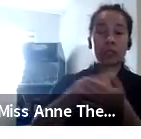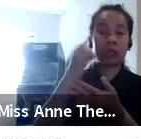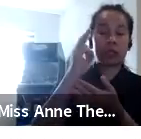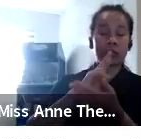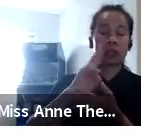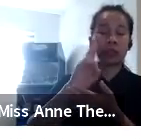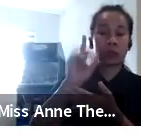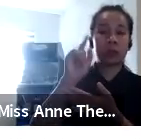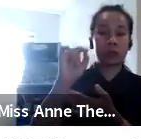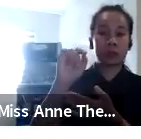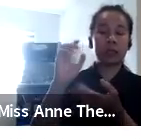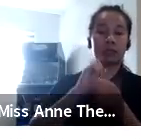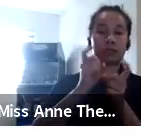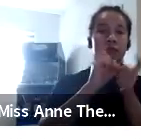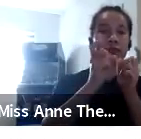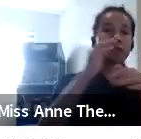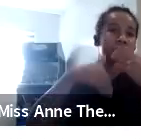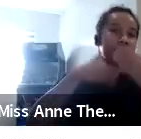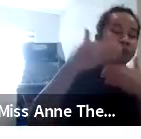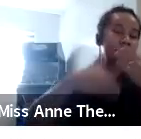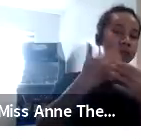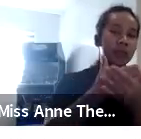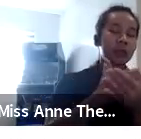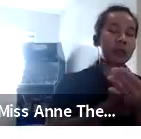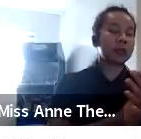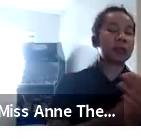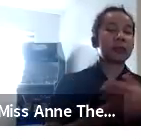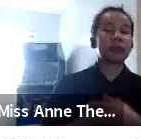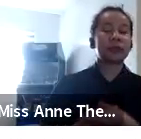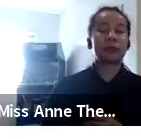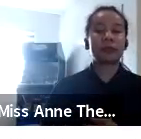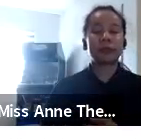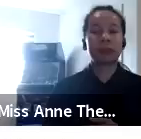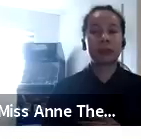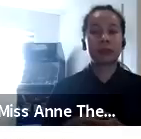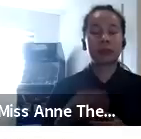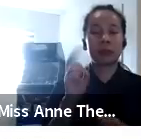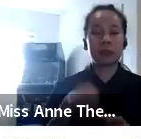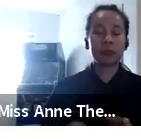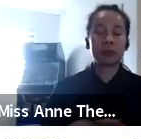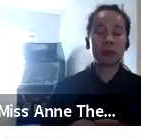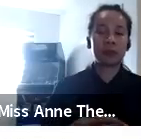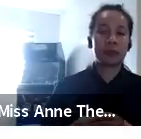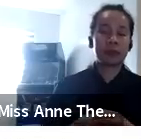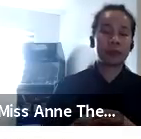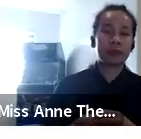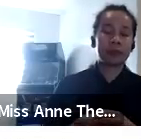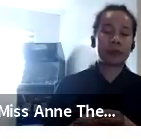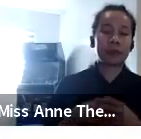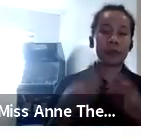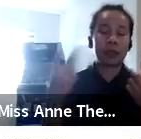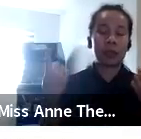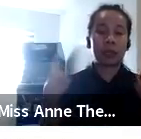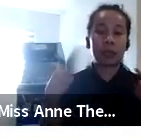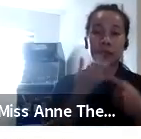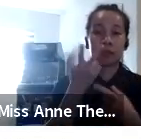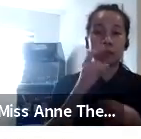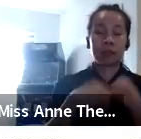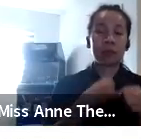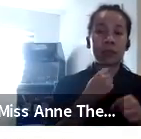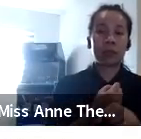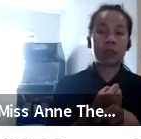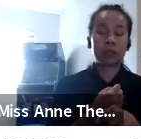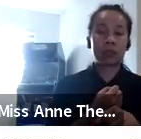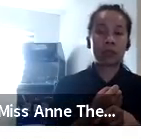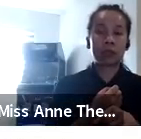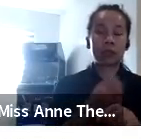time by the USD administration. So I took a few years of leave in research.